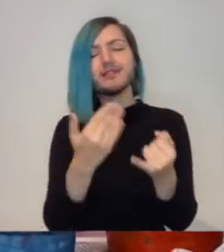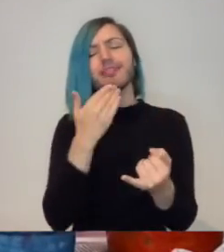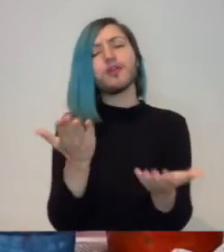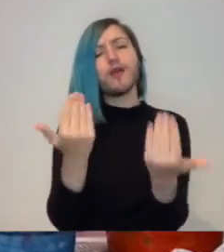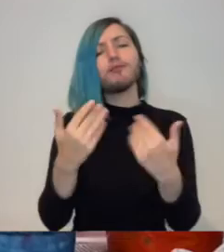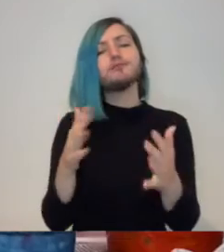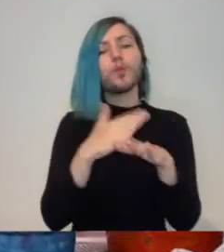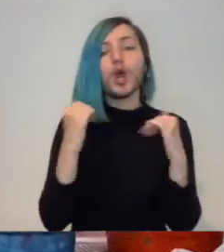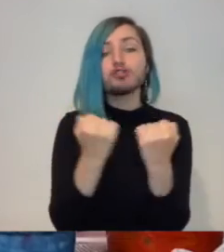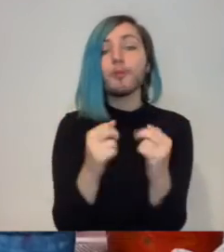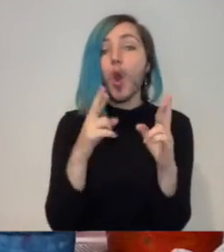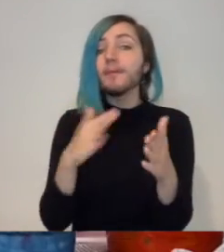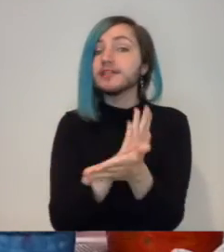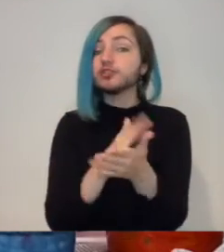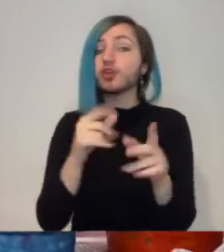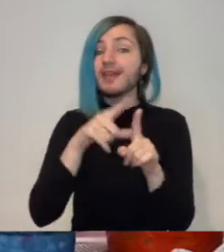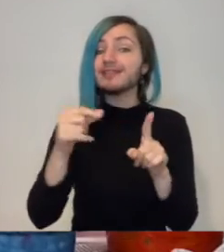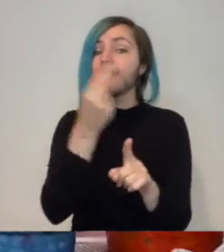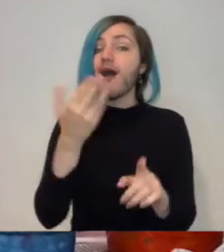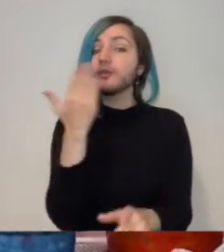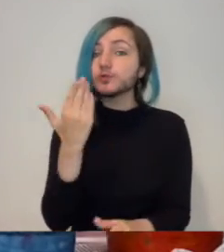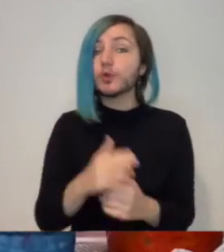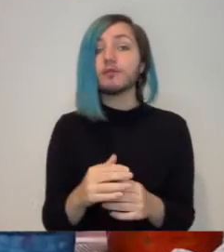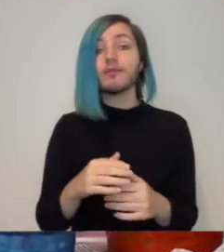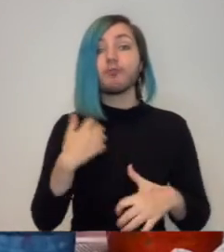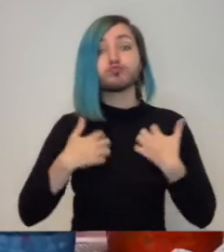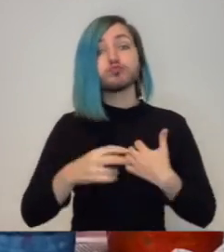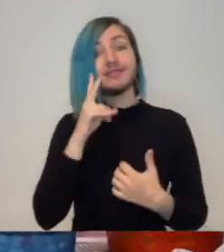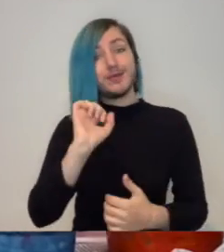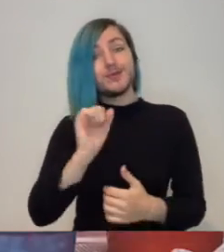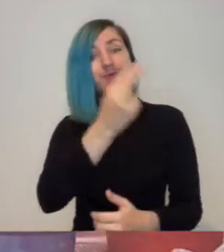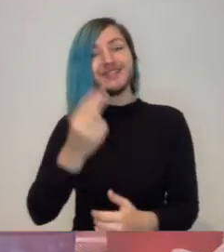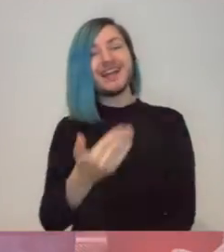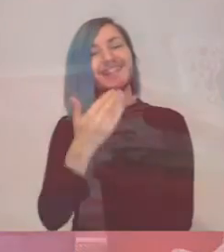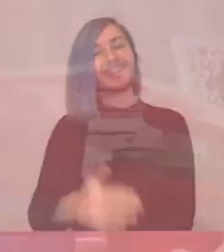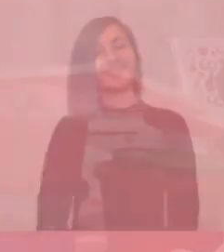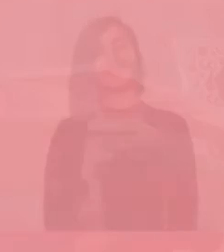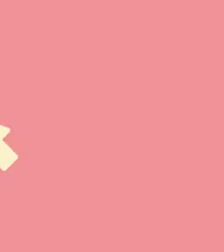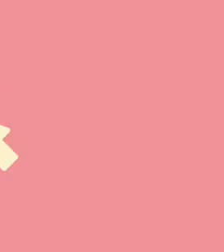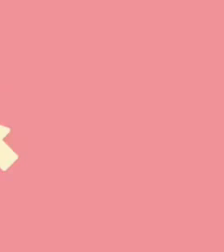hope you enjoyed the digital art school and I look forward to seeing everyone's designs. Thank you.